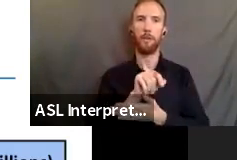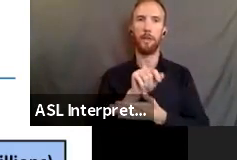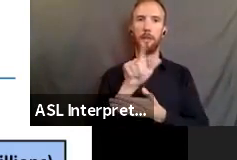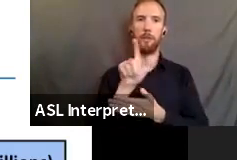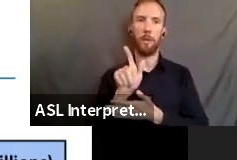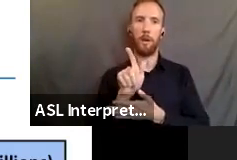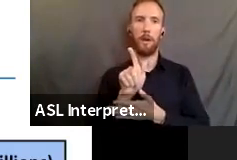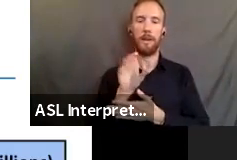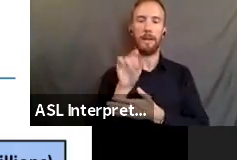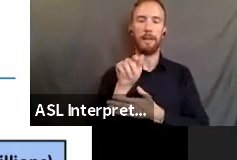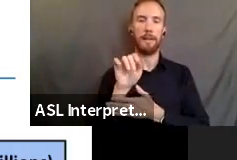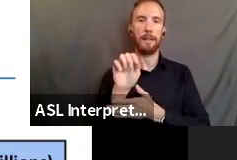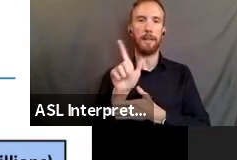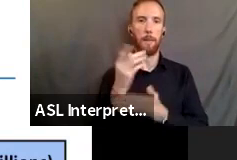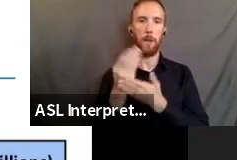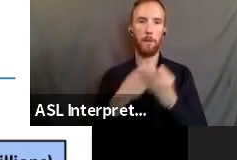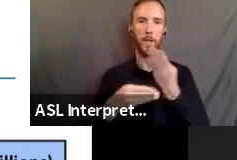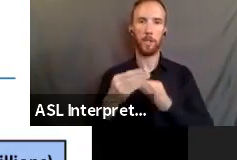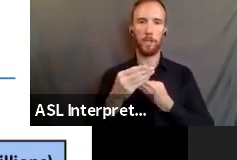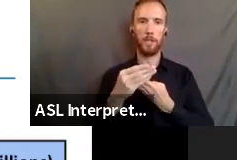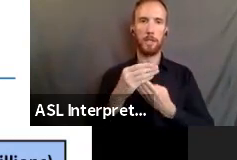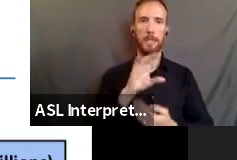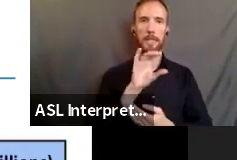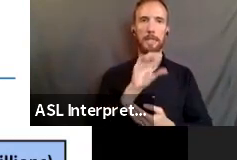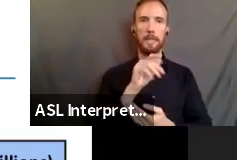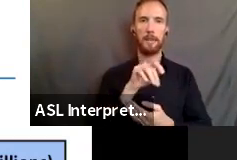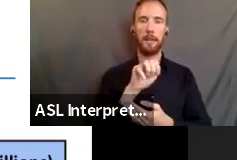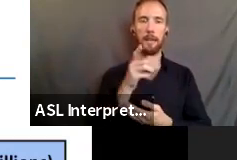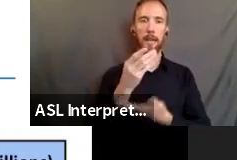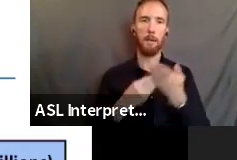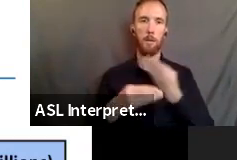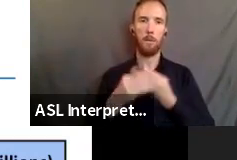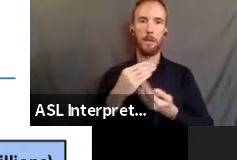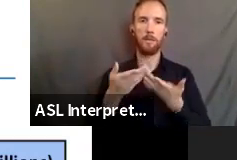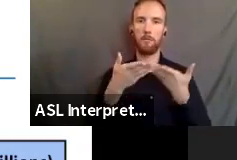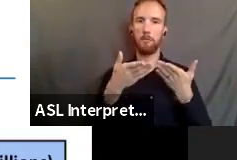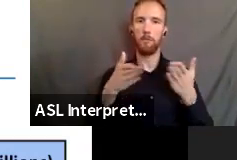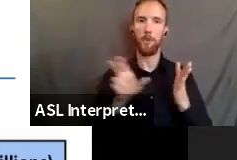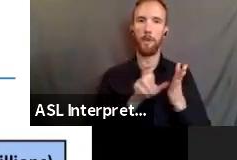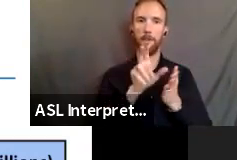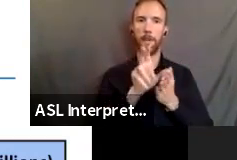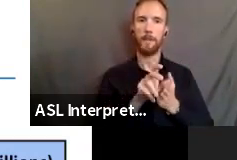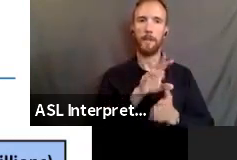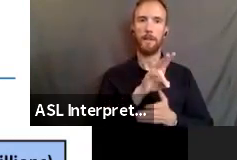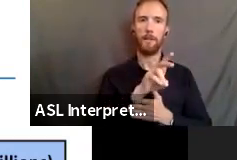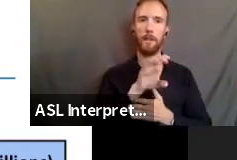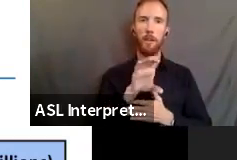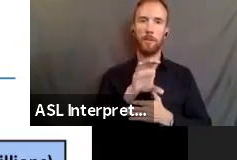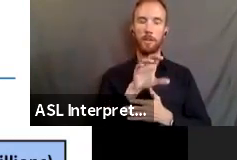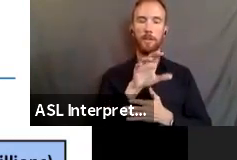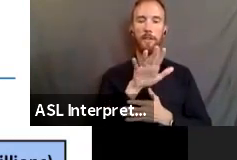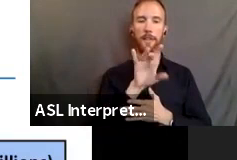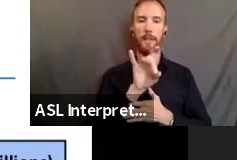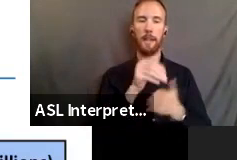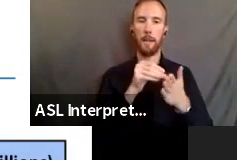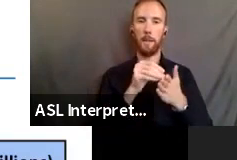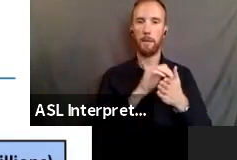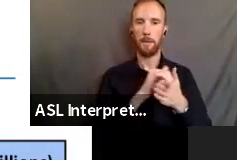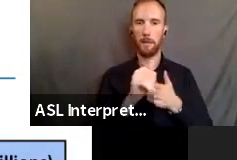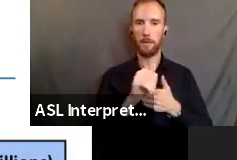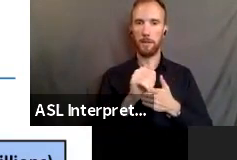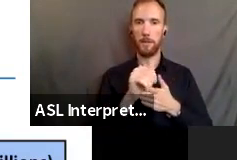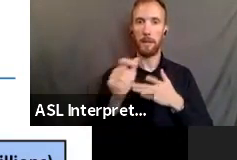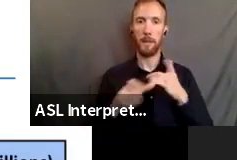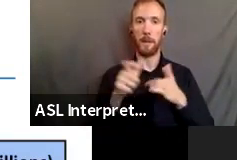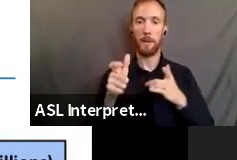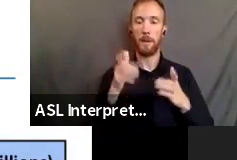budget the fy 2021 capital budget provides an overall investment of 758 million dollars the largest areas